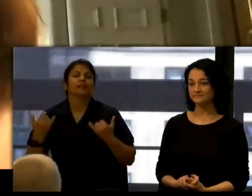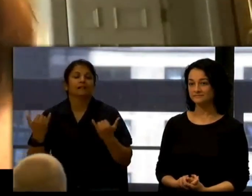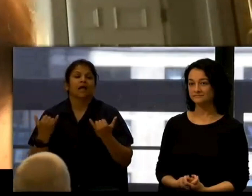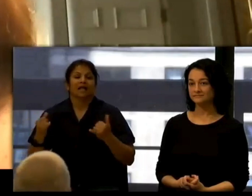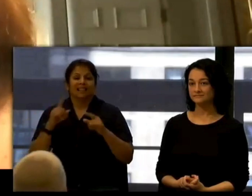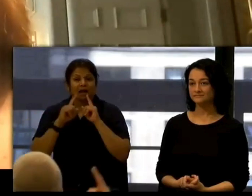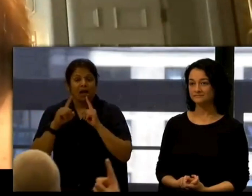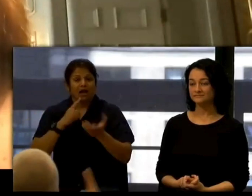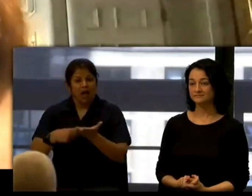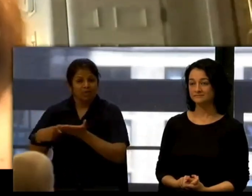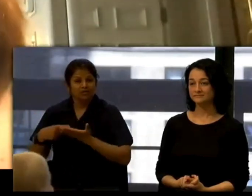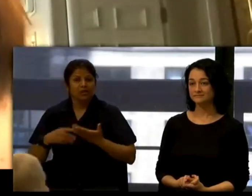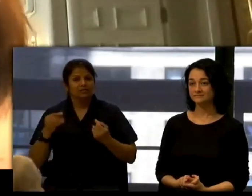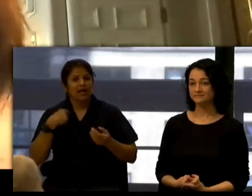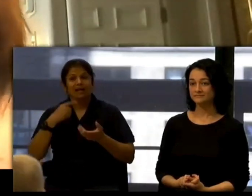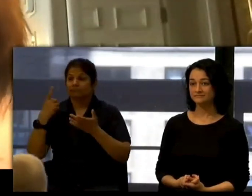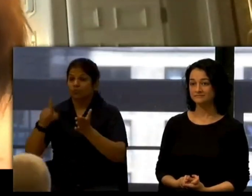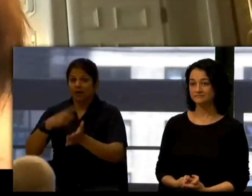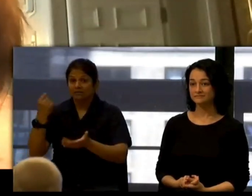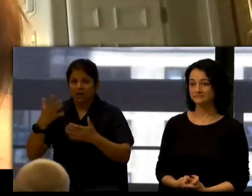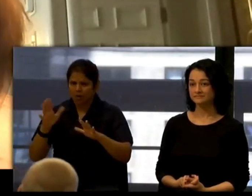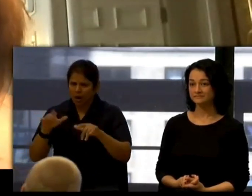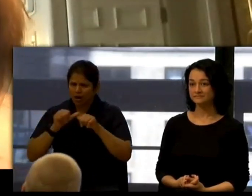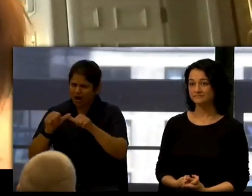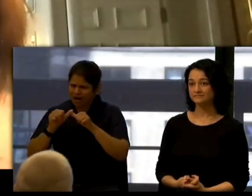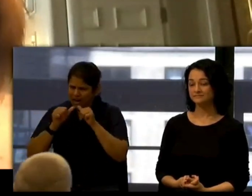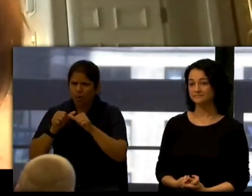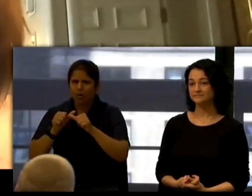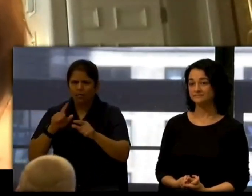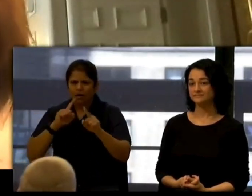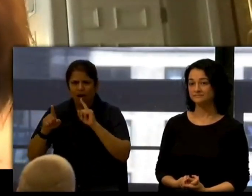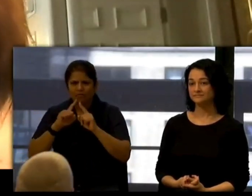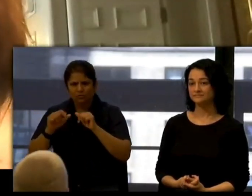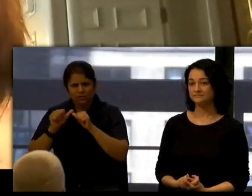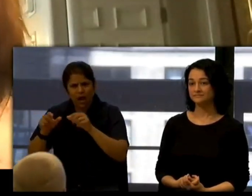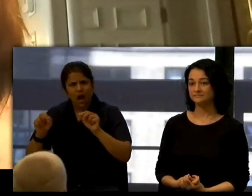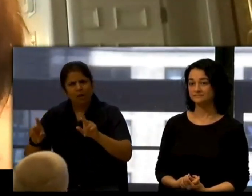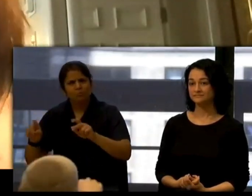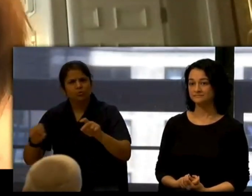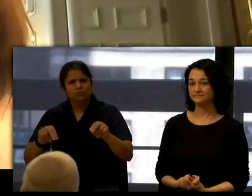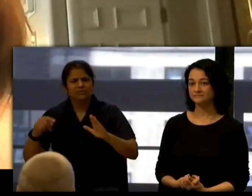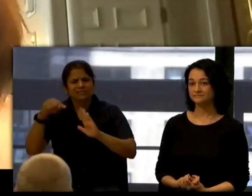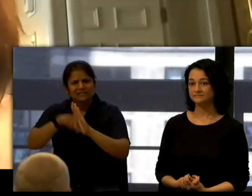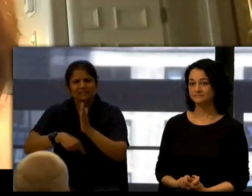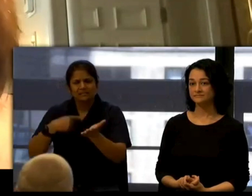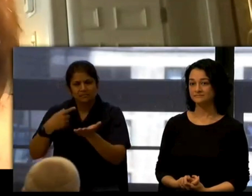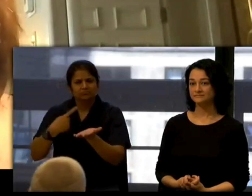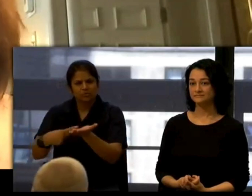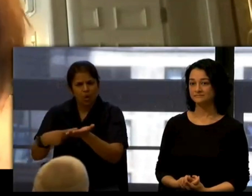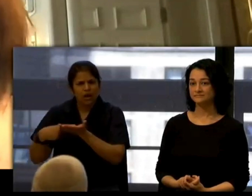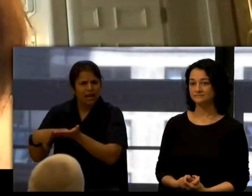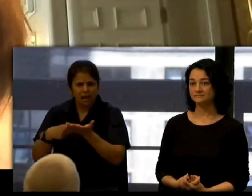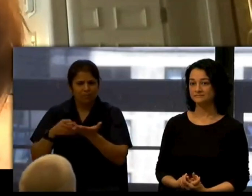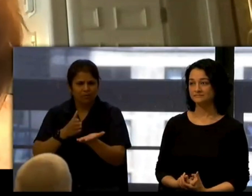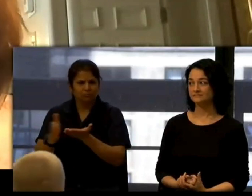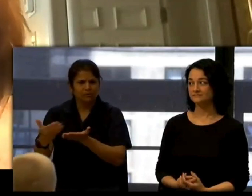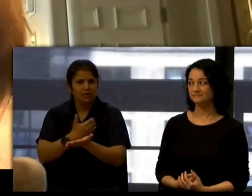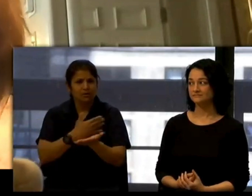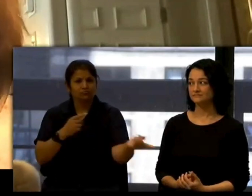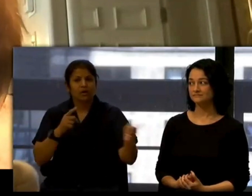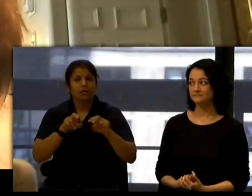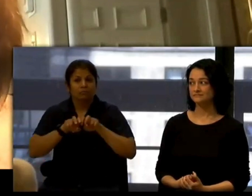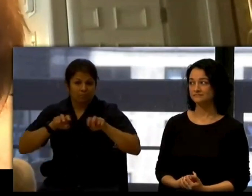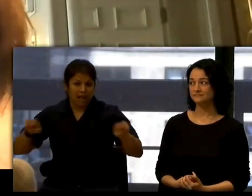the opportunity for a much larger, much longer conversation. Our panelists will discuss how structural ageism and